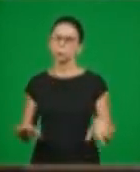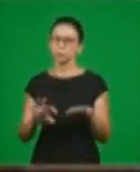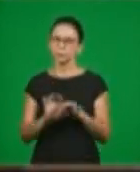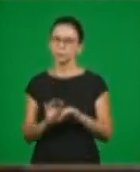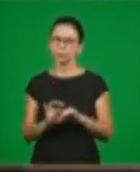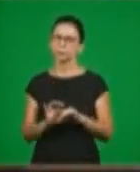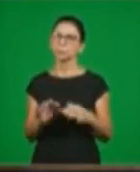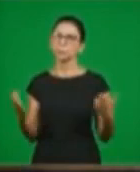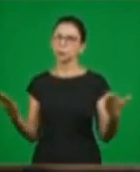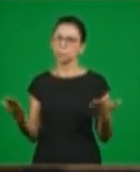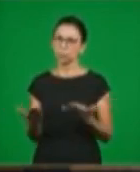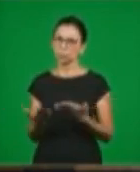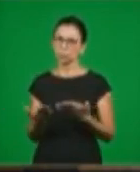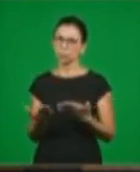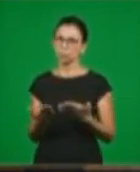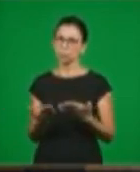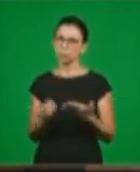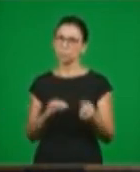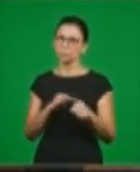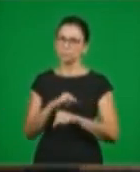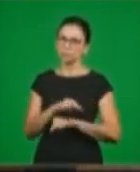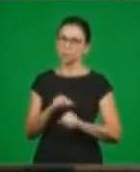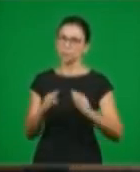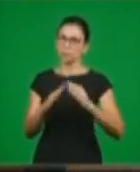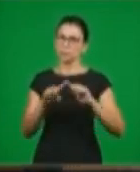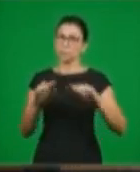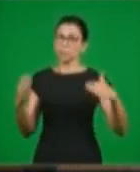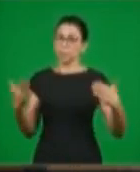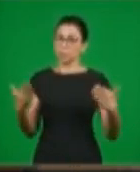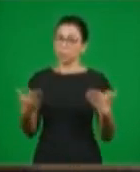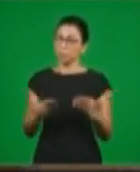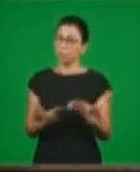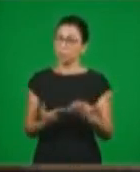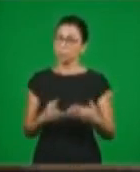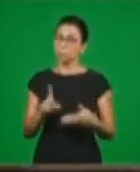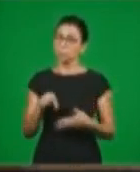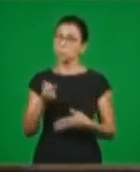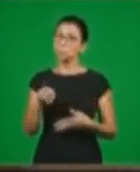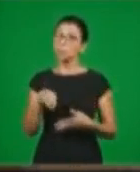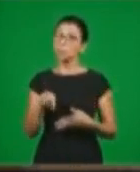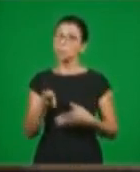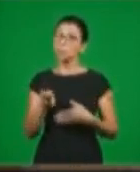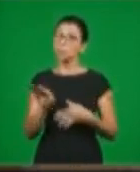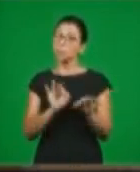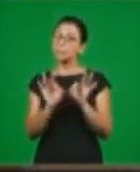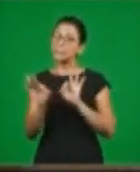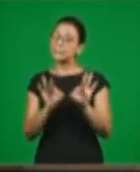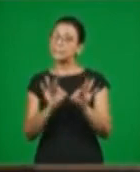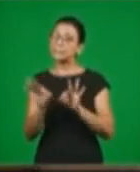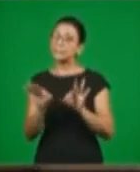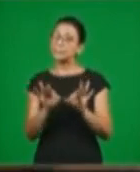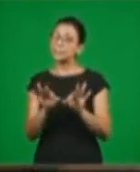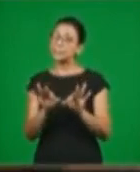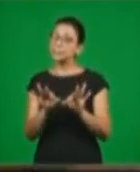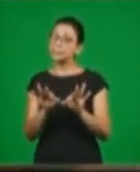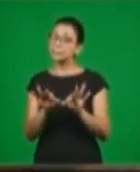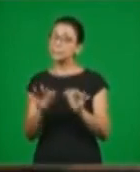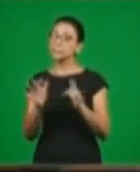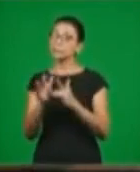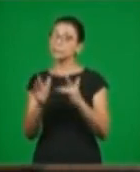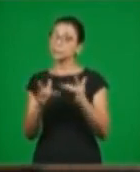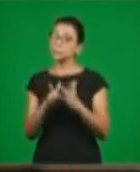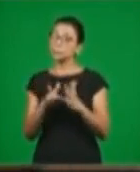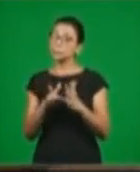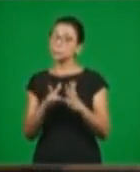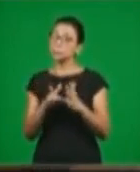In the mystery of the church, whoever recognizes that, it is our Christ Jesus and the